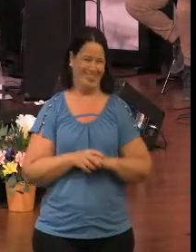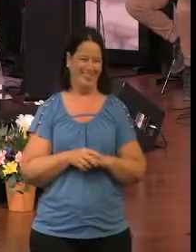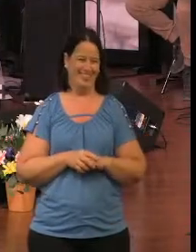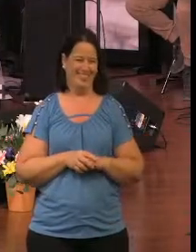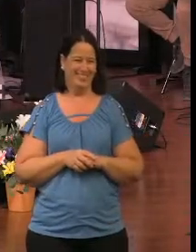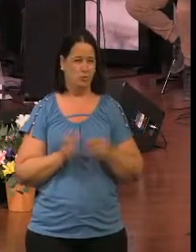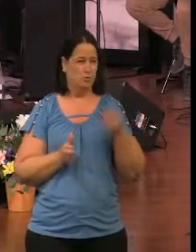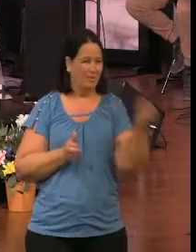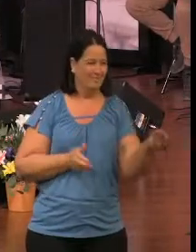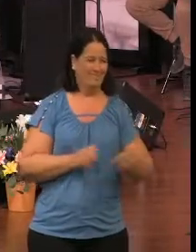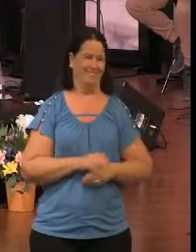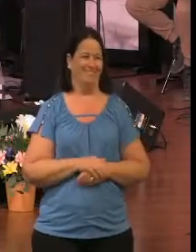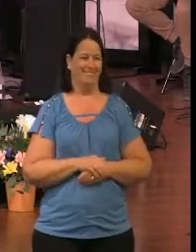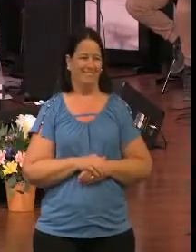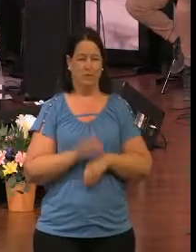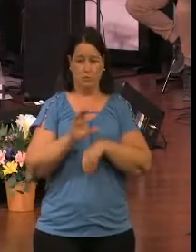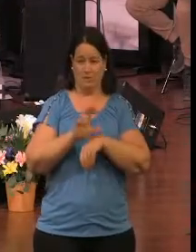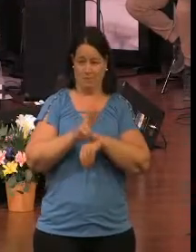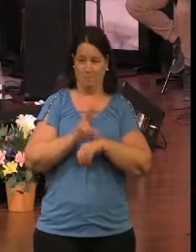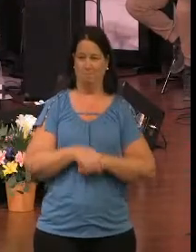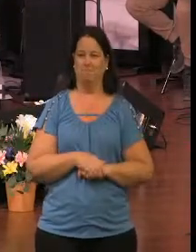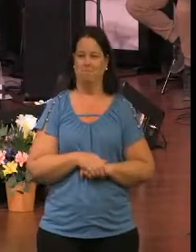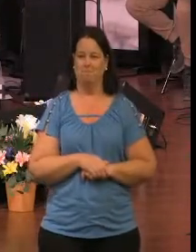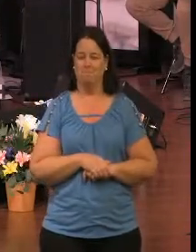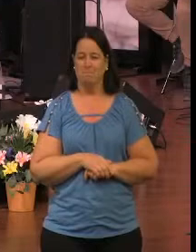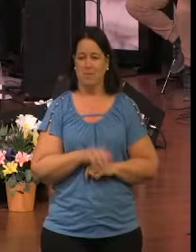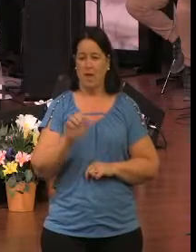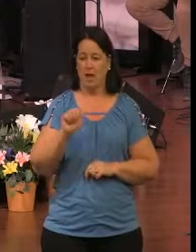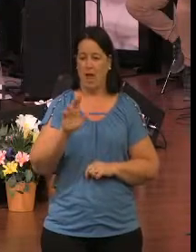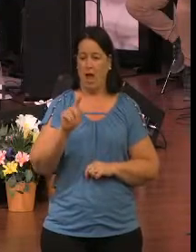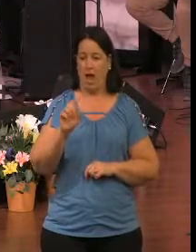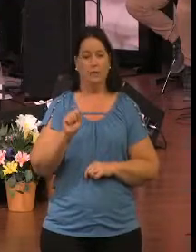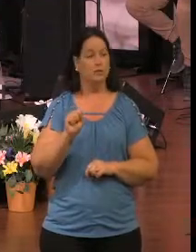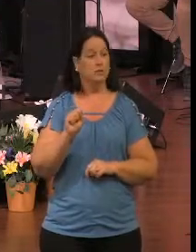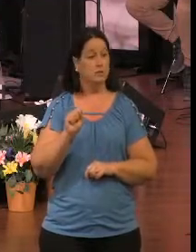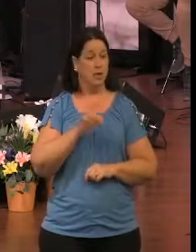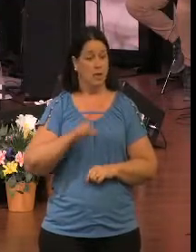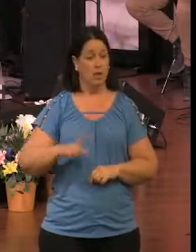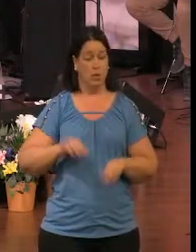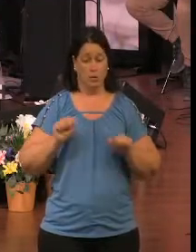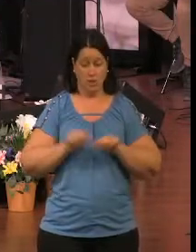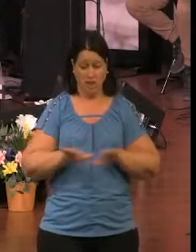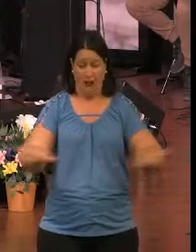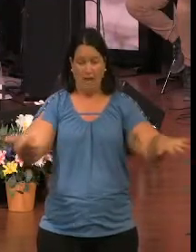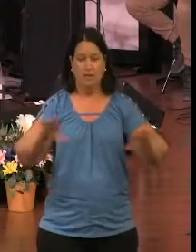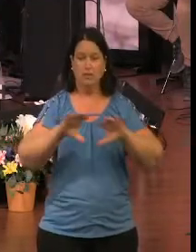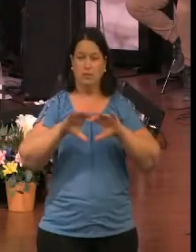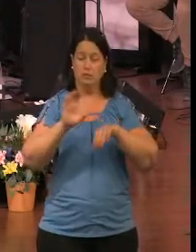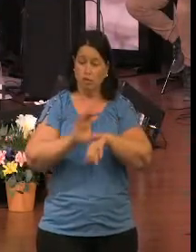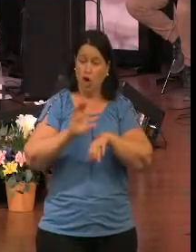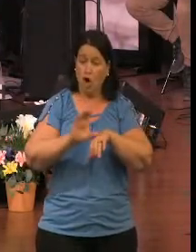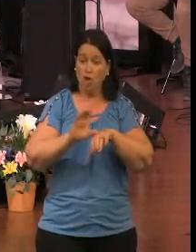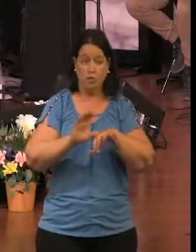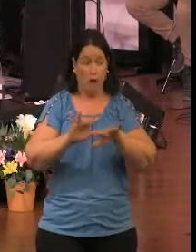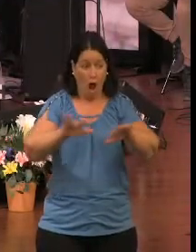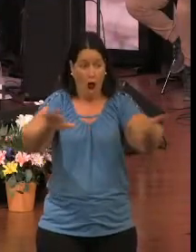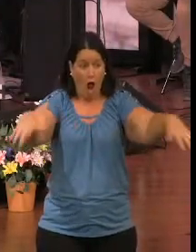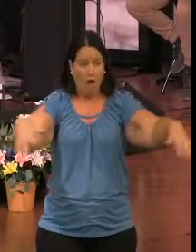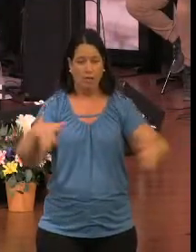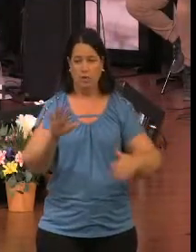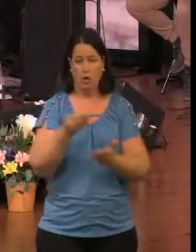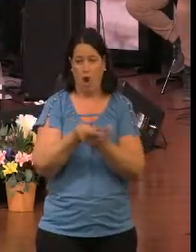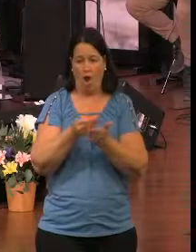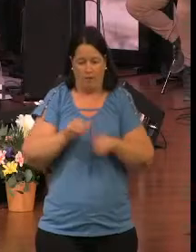at Centerview. And just like in the book of Acts, the Lord sent his church out to the ends of the earth so that your offering doesn't stay